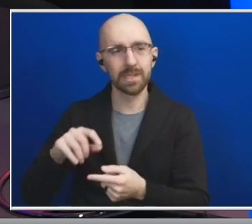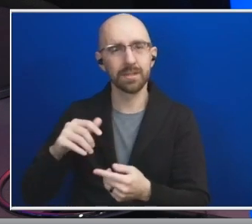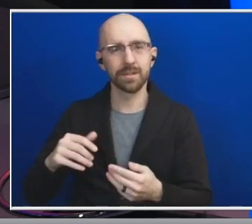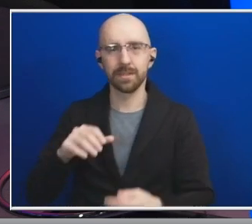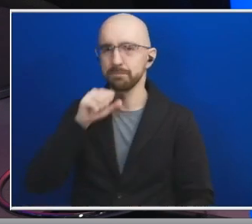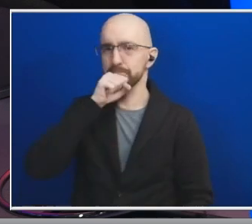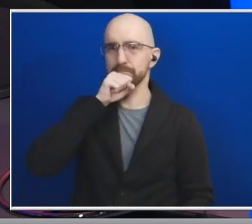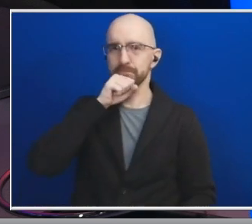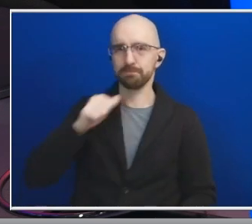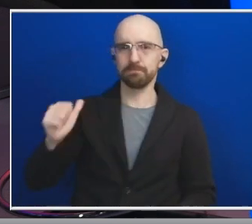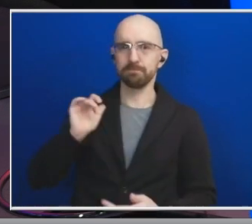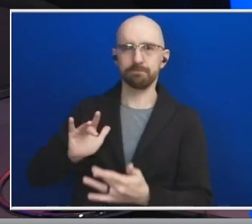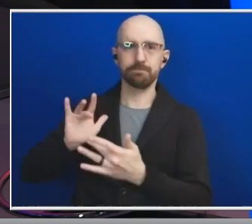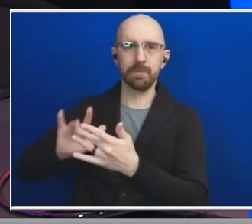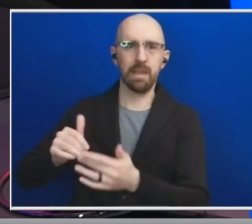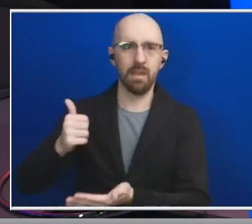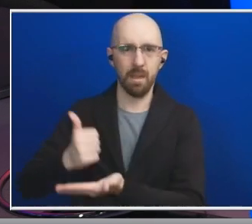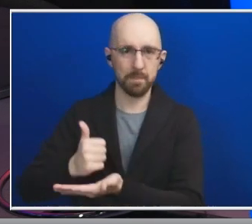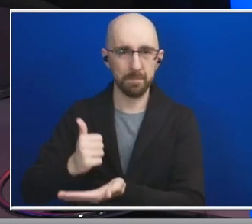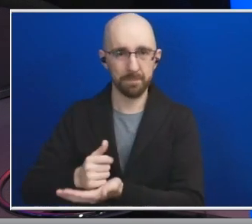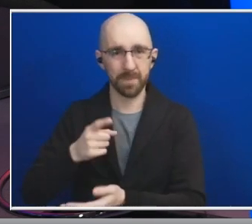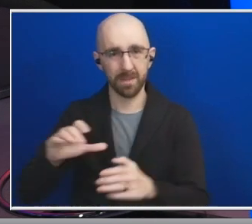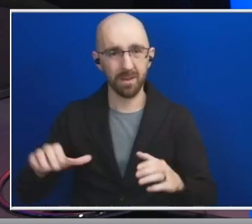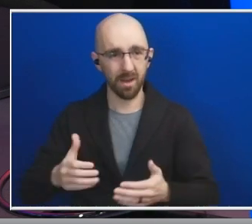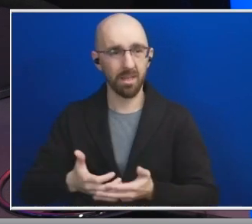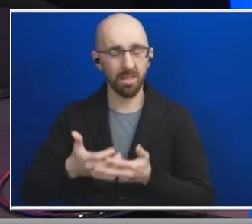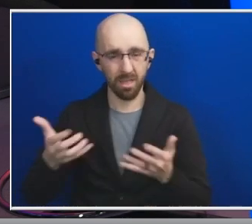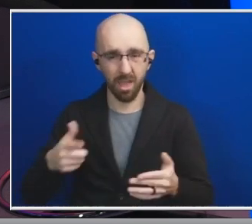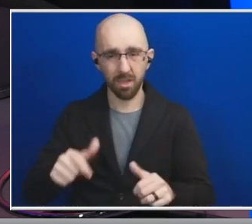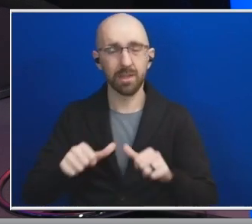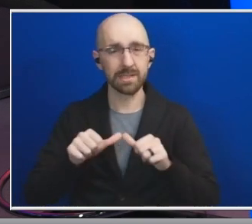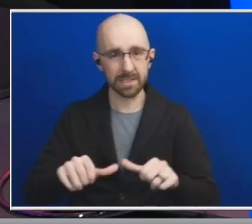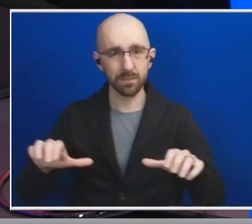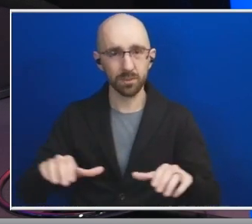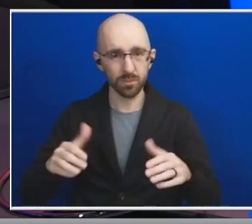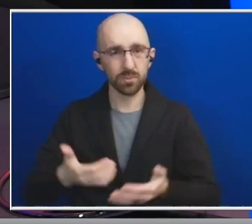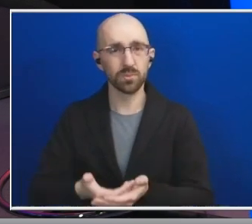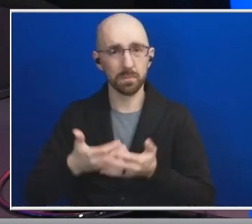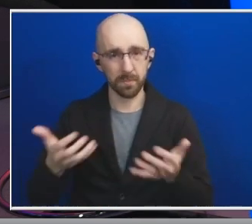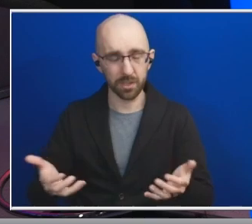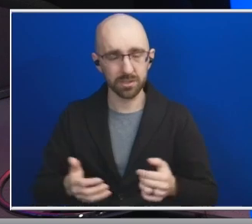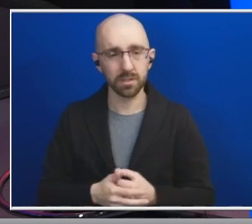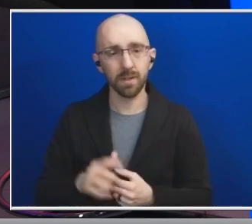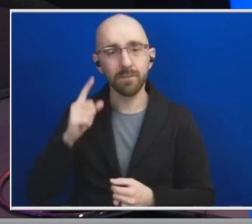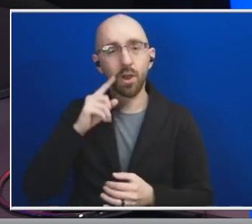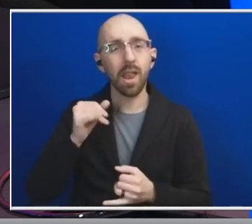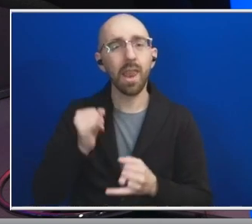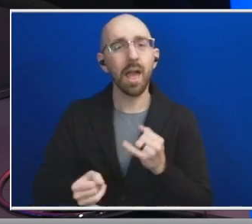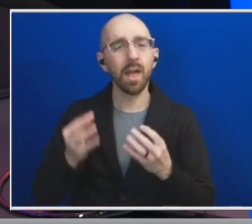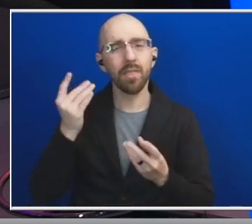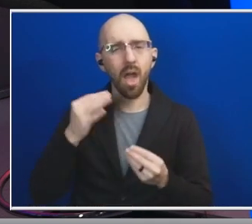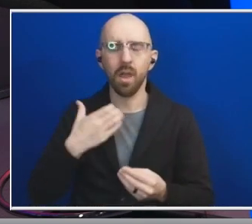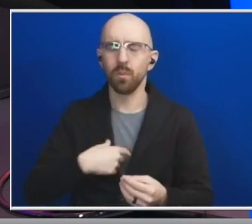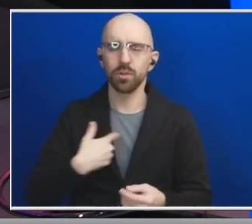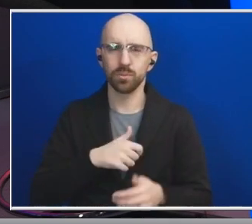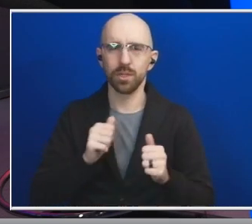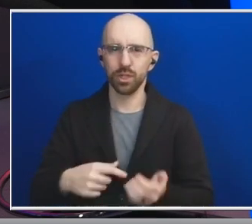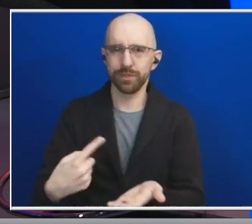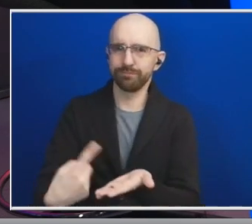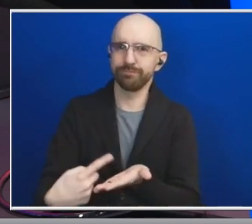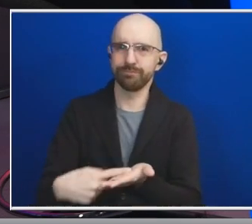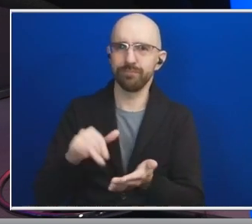you've done so much and you're continuing to do so much. For our final thoughts, I wish we could talk about this topic for